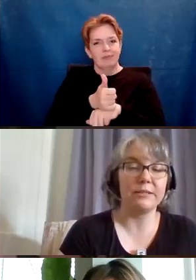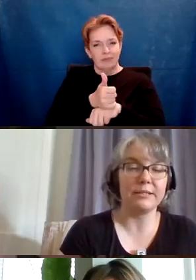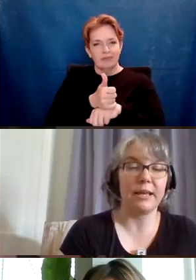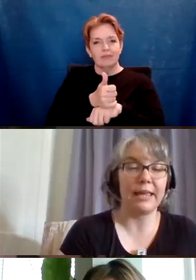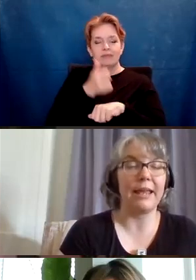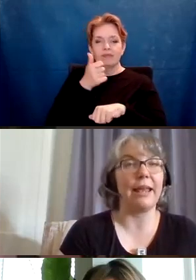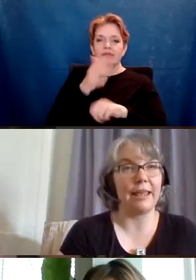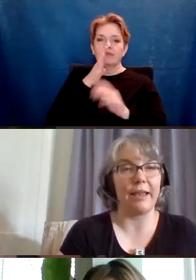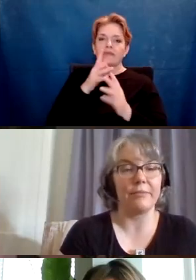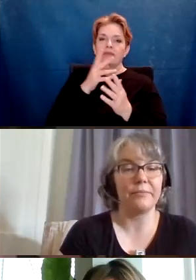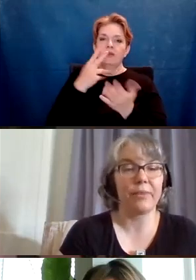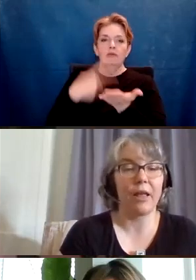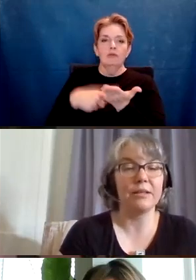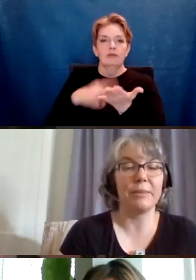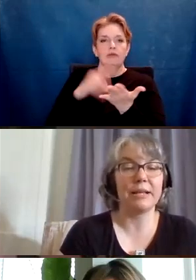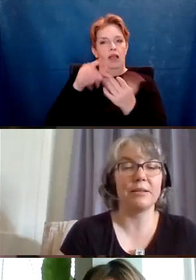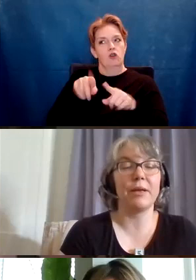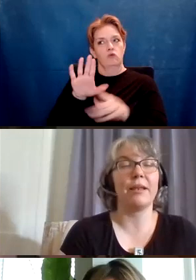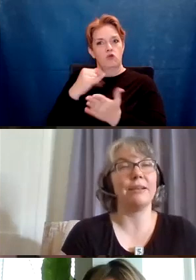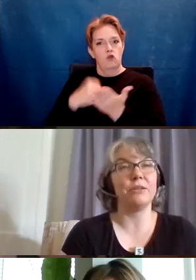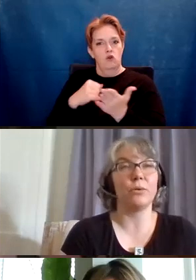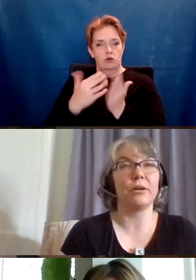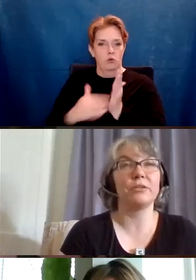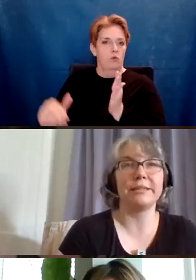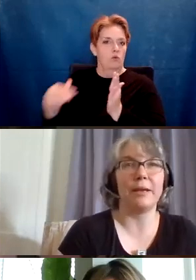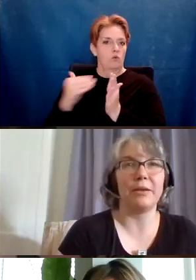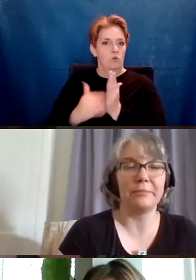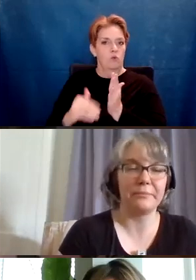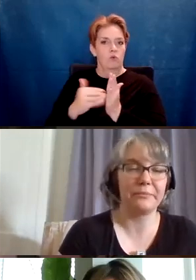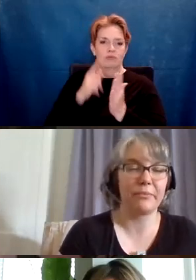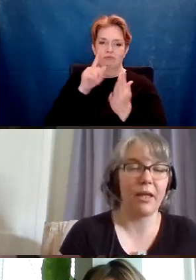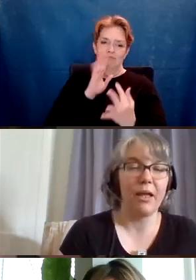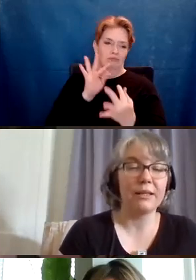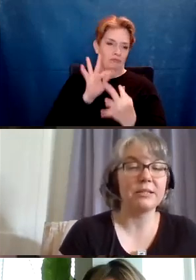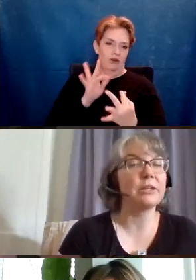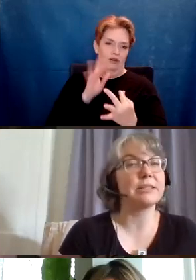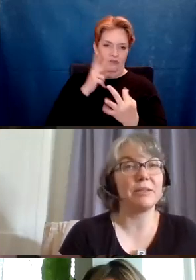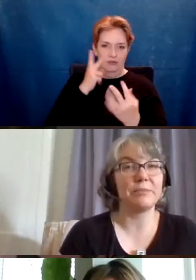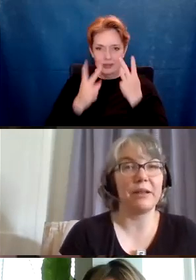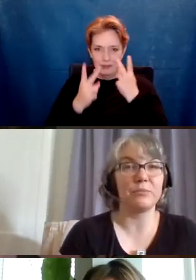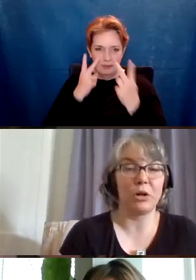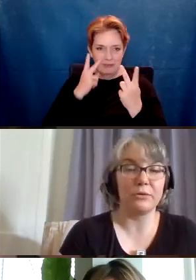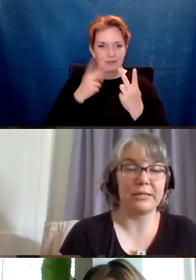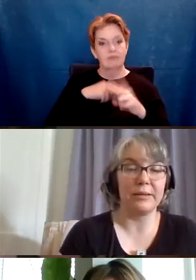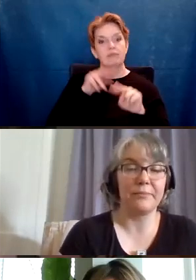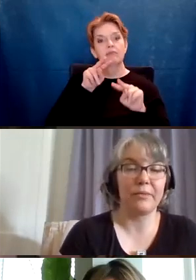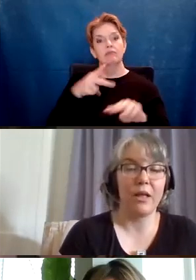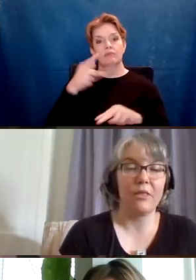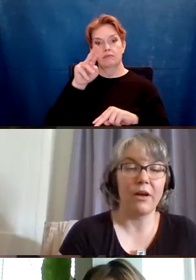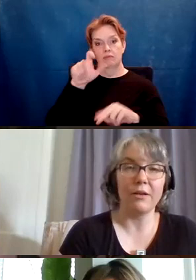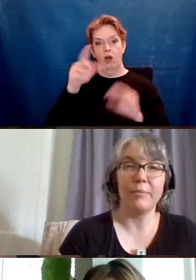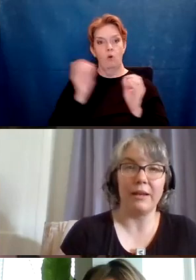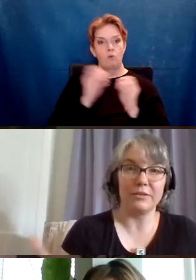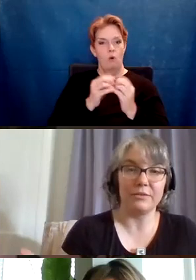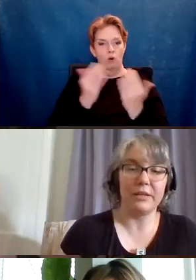would revisit again and again. This makes them an ideal work to examine. Let's look at some of these panels more closely.